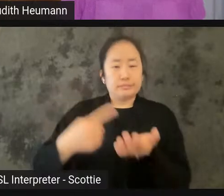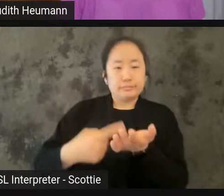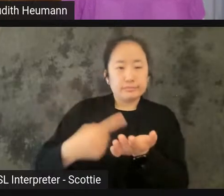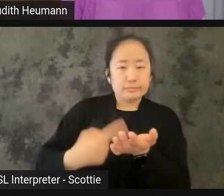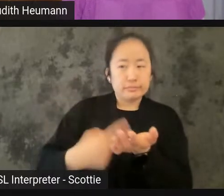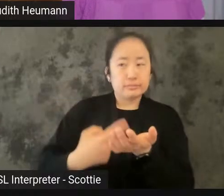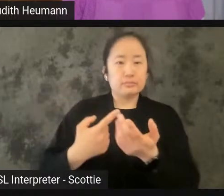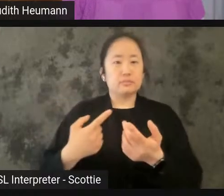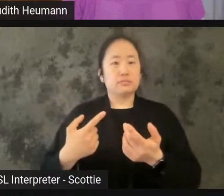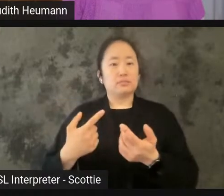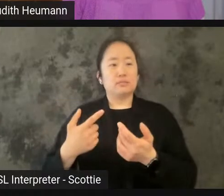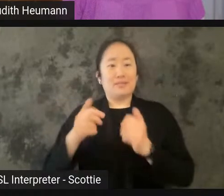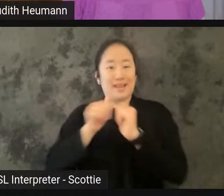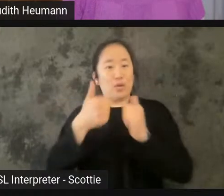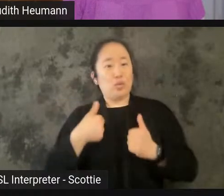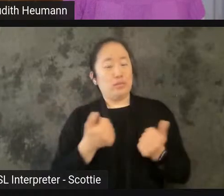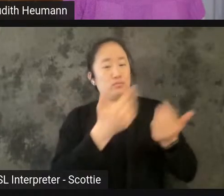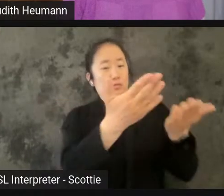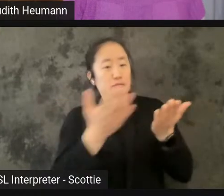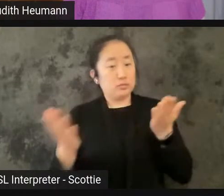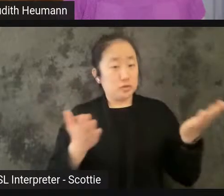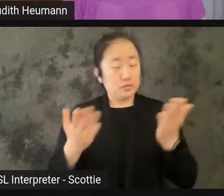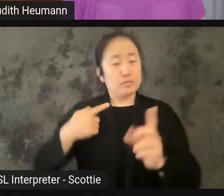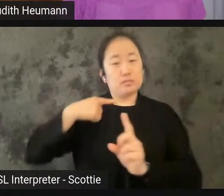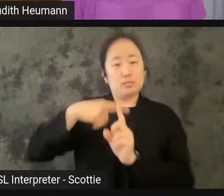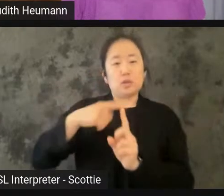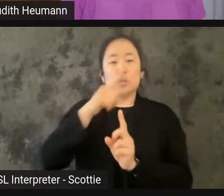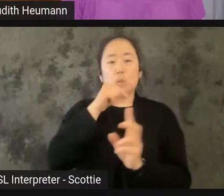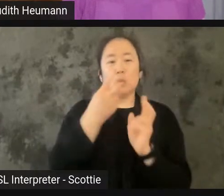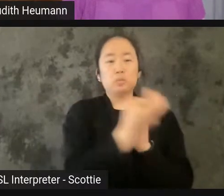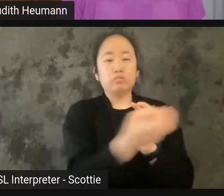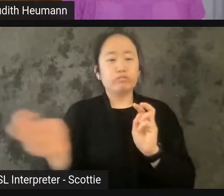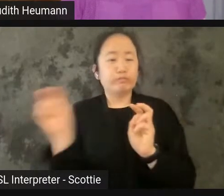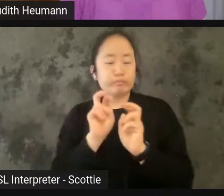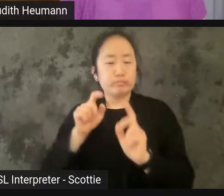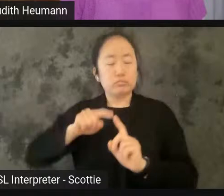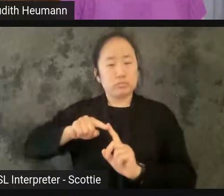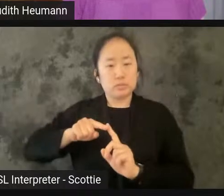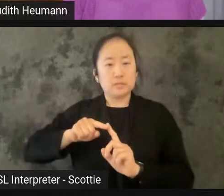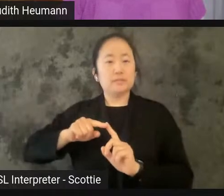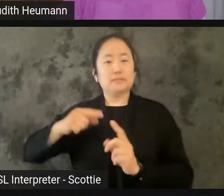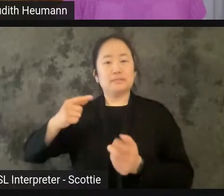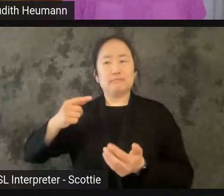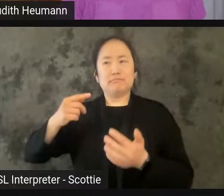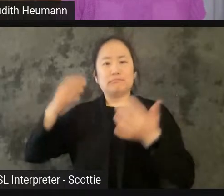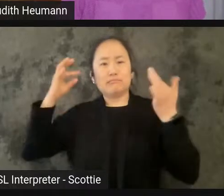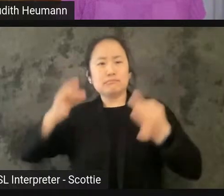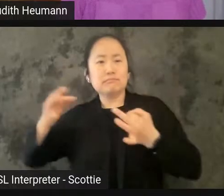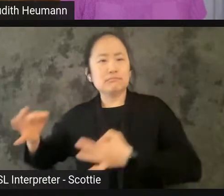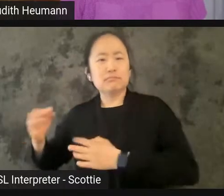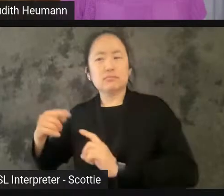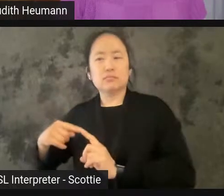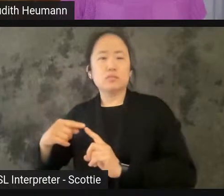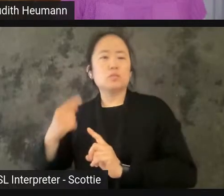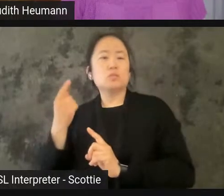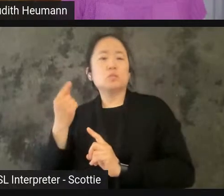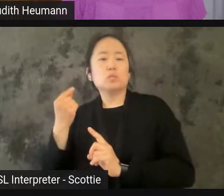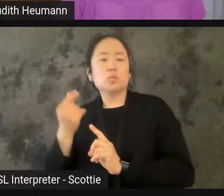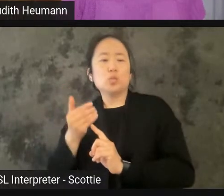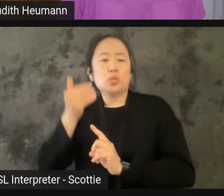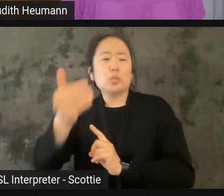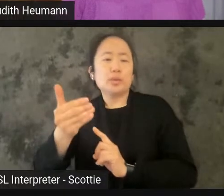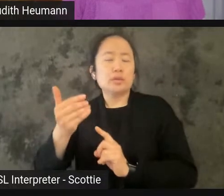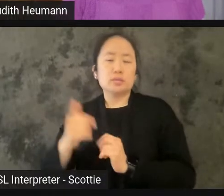services and in the people who are sitting around the table deciding the course of what's going to be